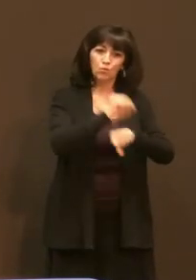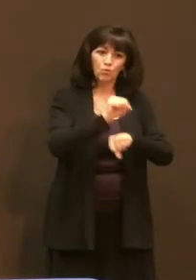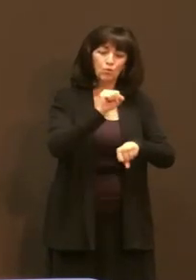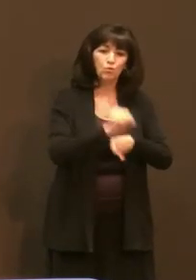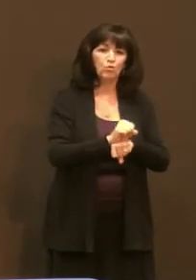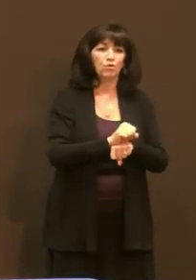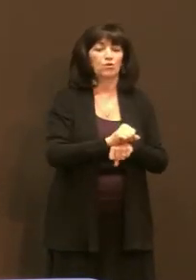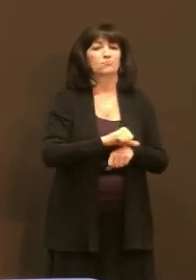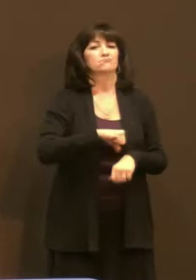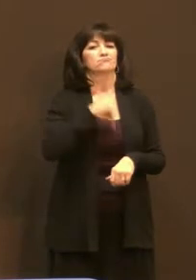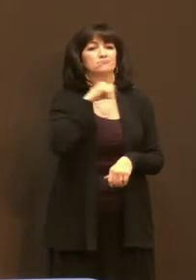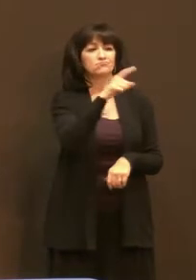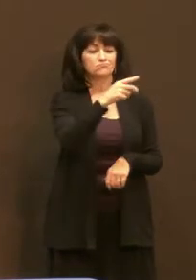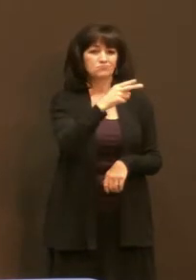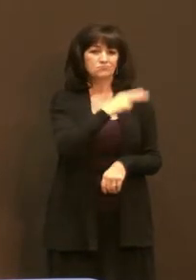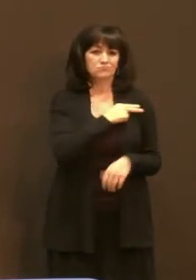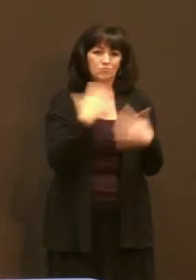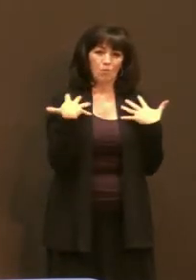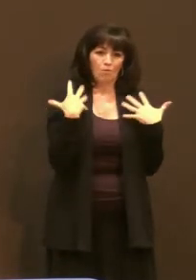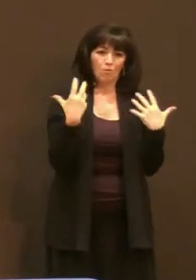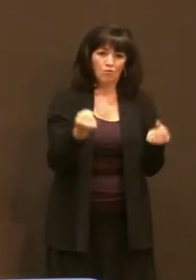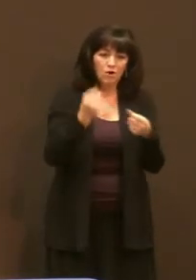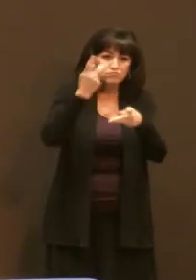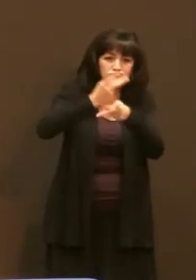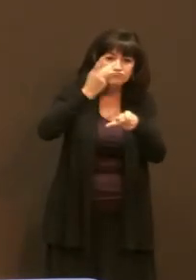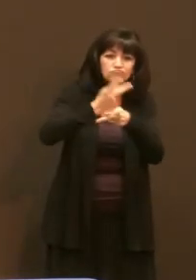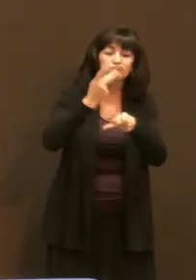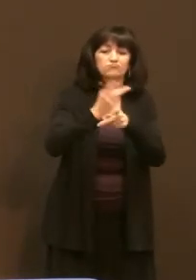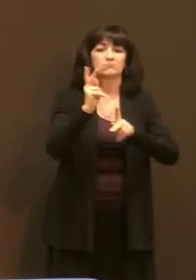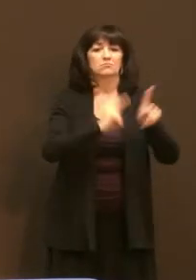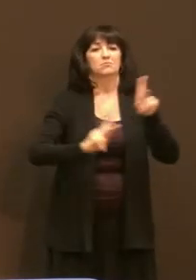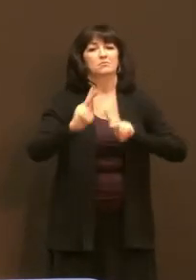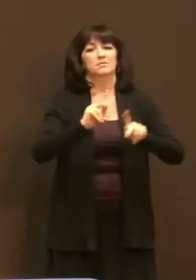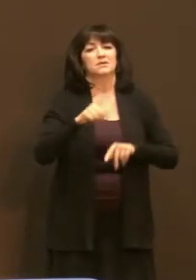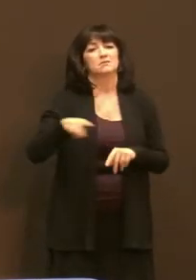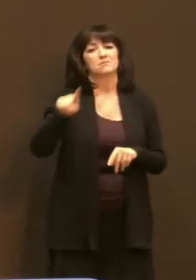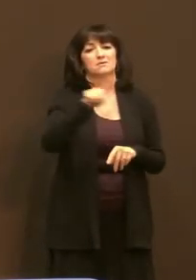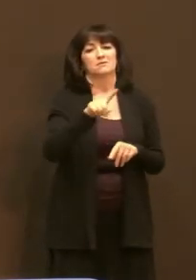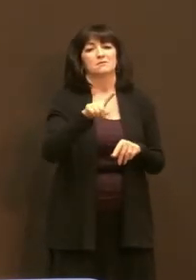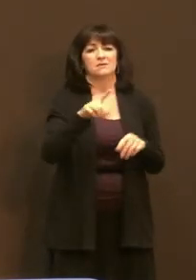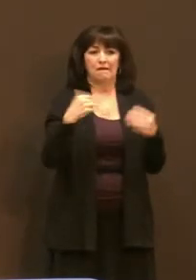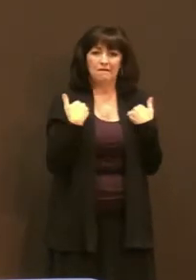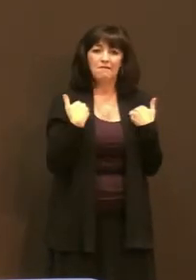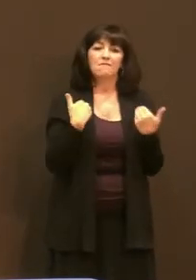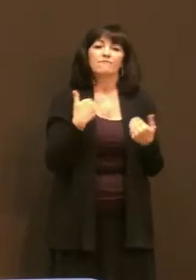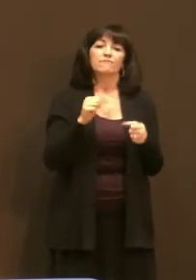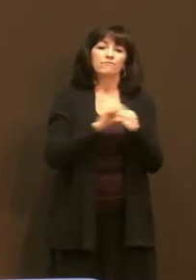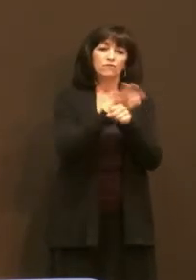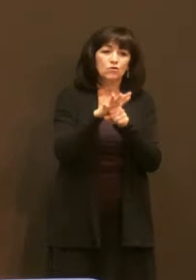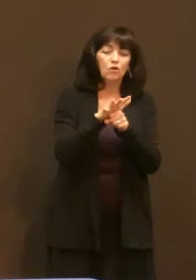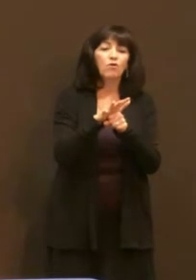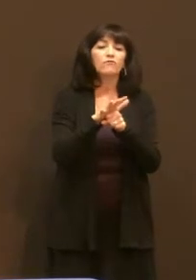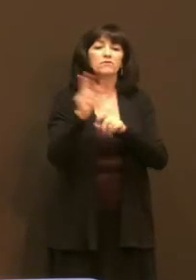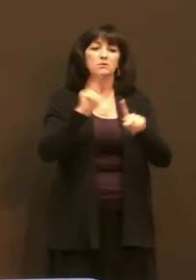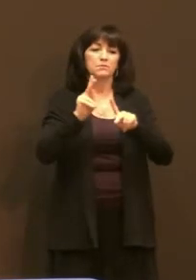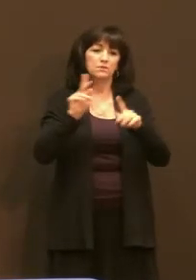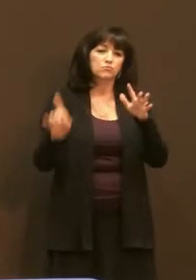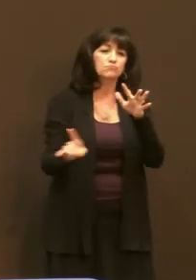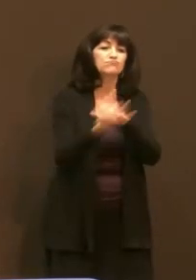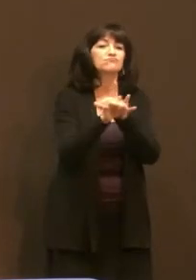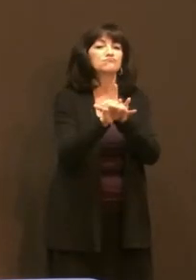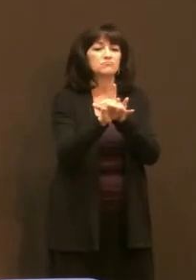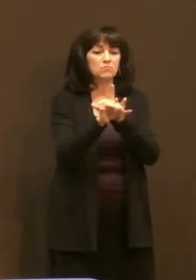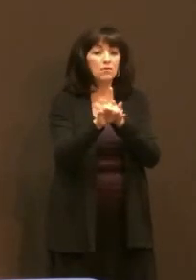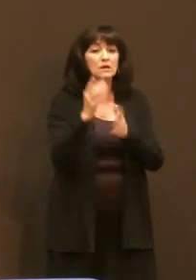patients who are COVID-19 positive, who are coming into their facilities with concerns that they might